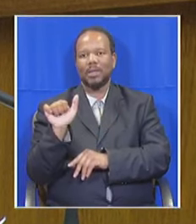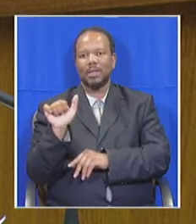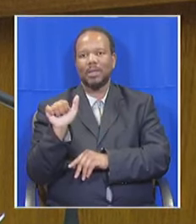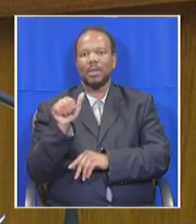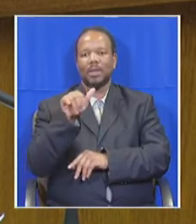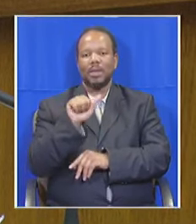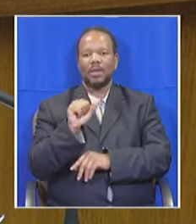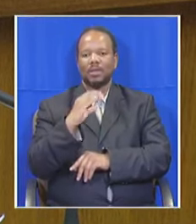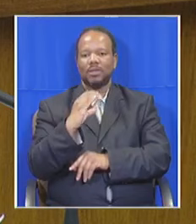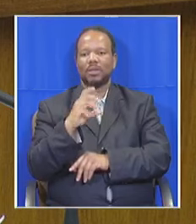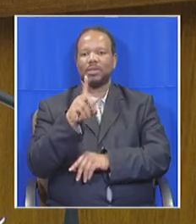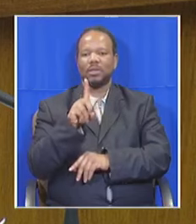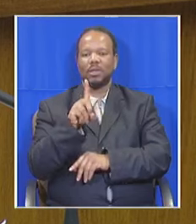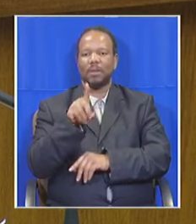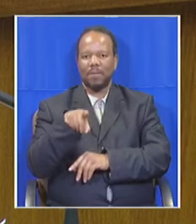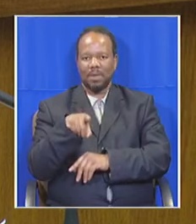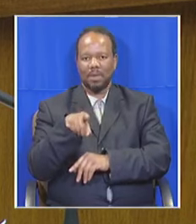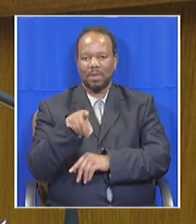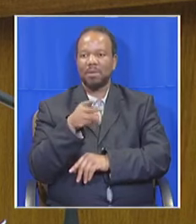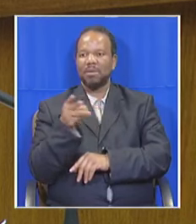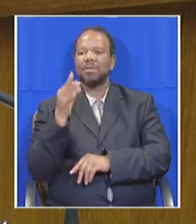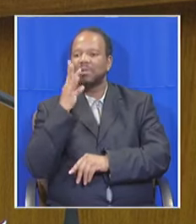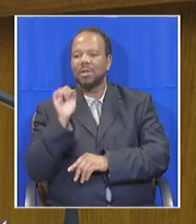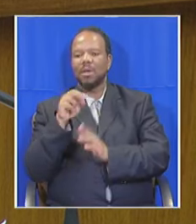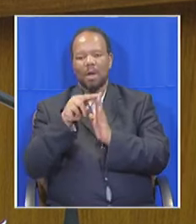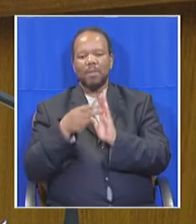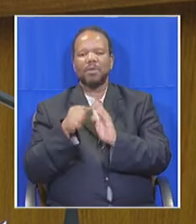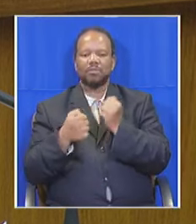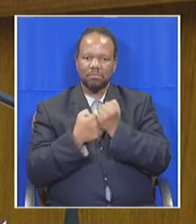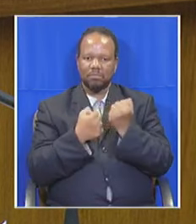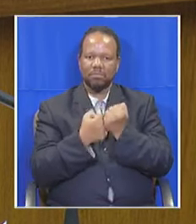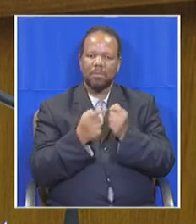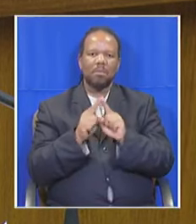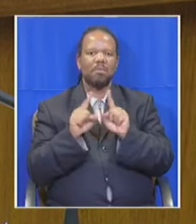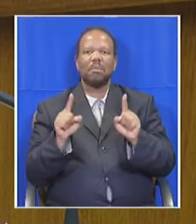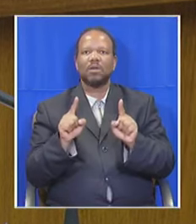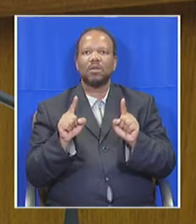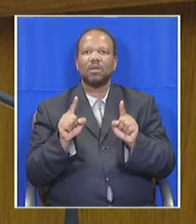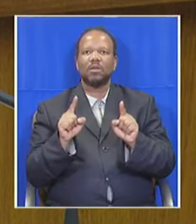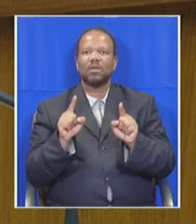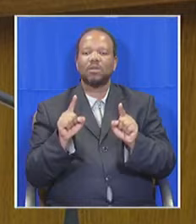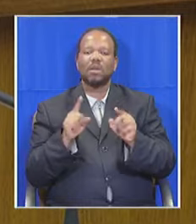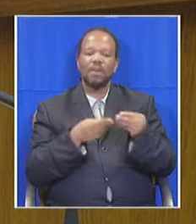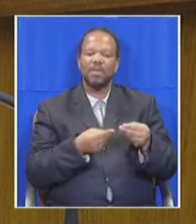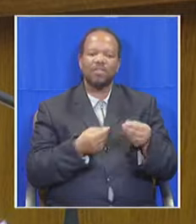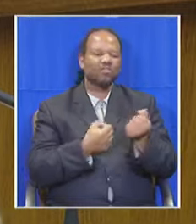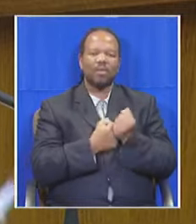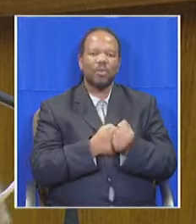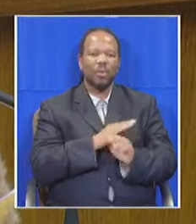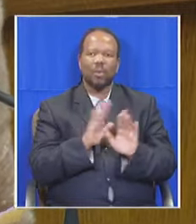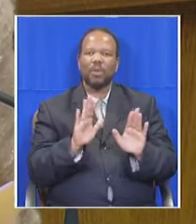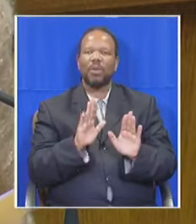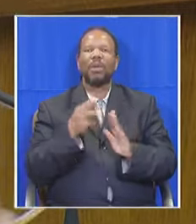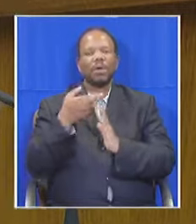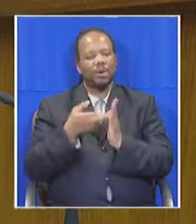ACDP, indicating that they do support the amendment, even if they didn't actually support the bill. The report to be